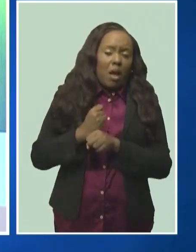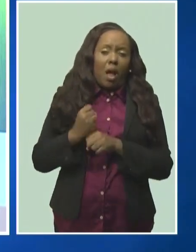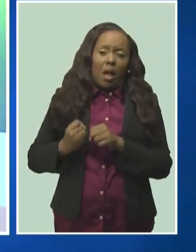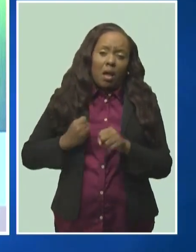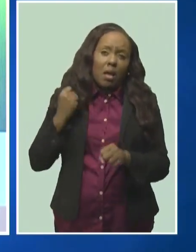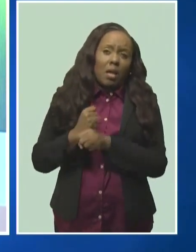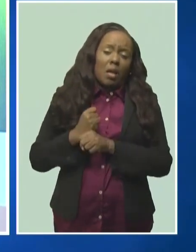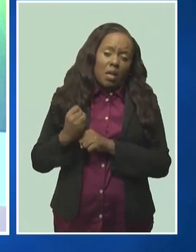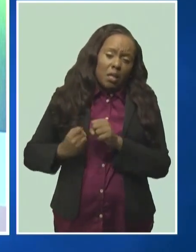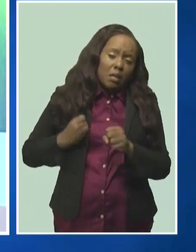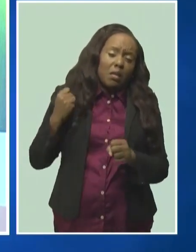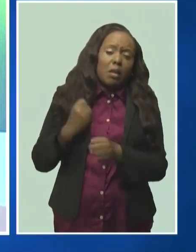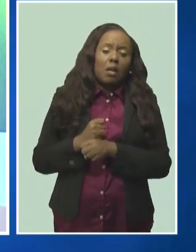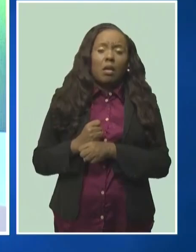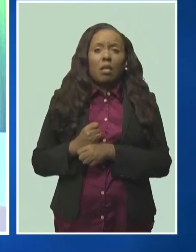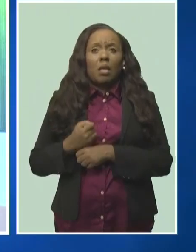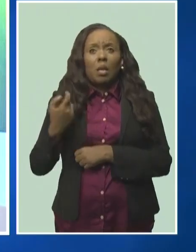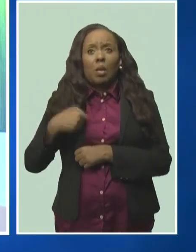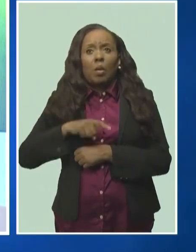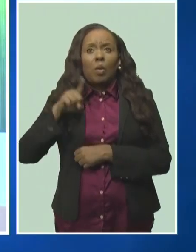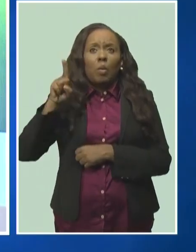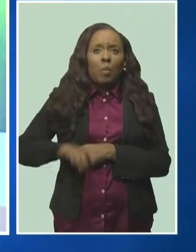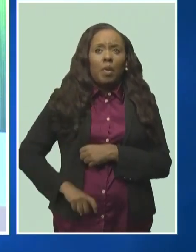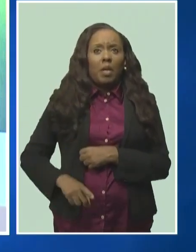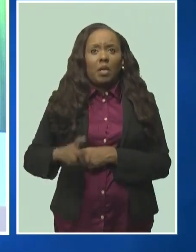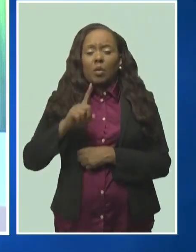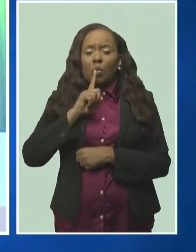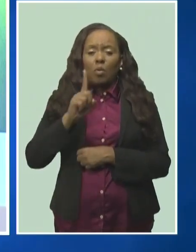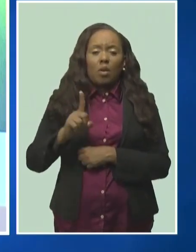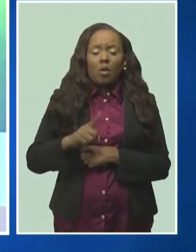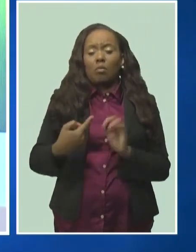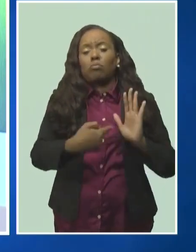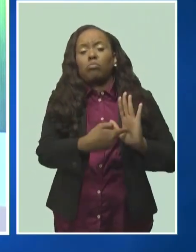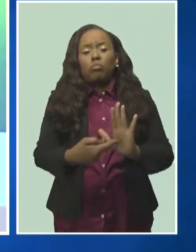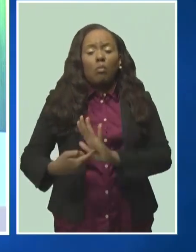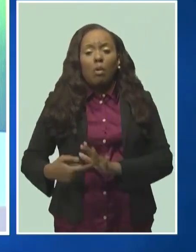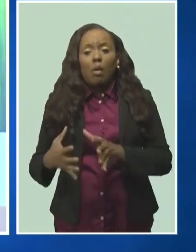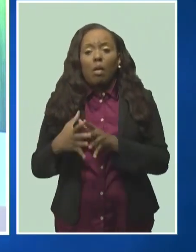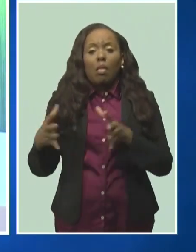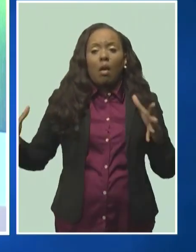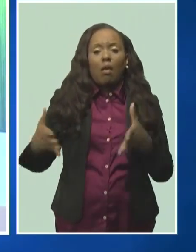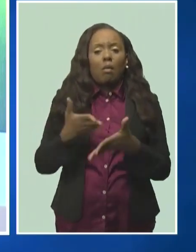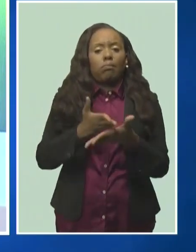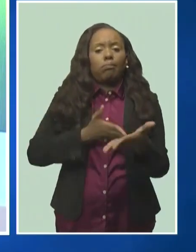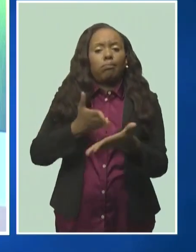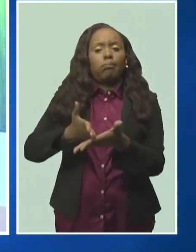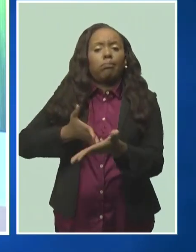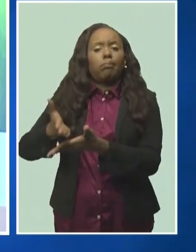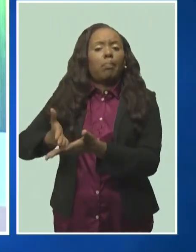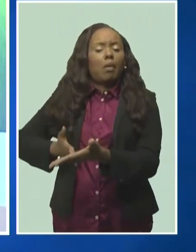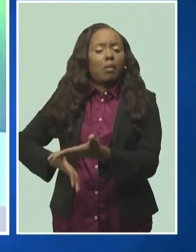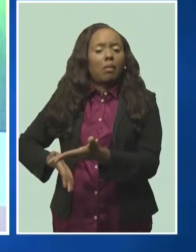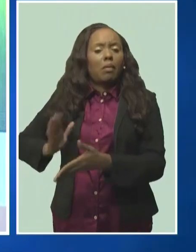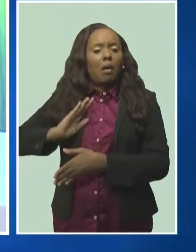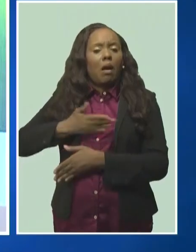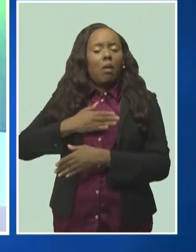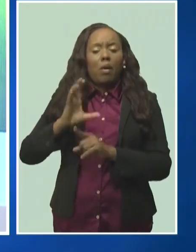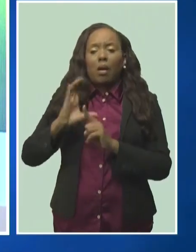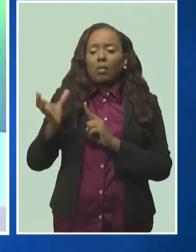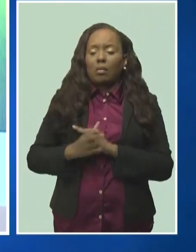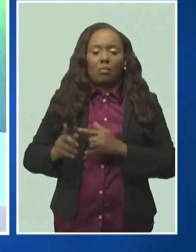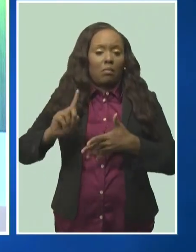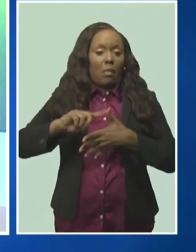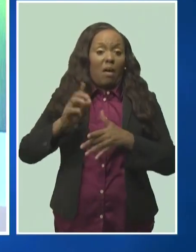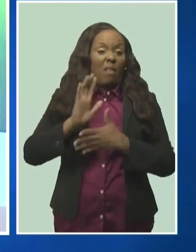most positive way possible as many aspects of our culture as we can, whether it be in film,